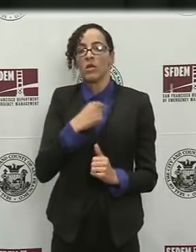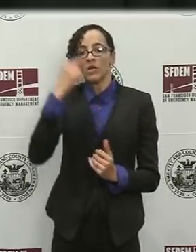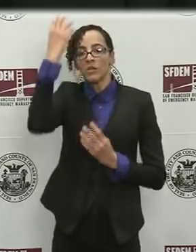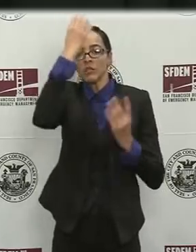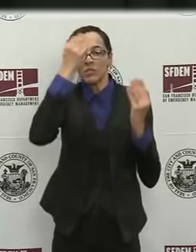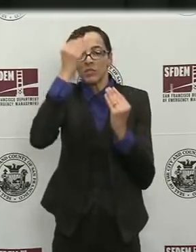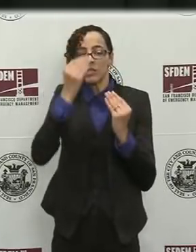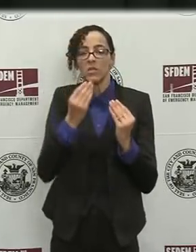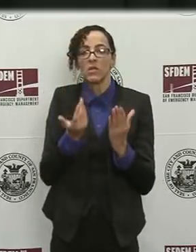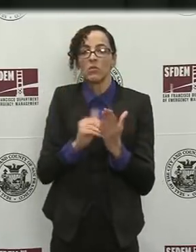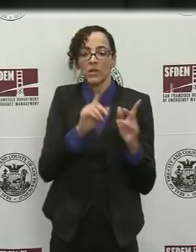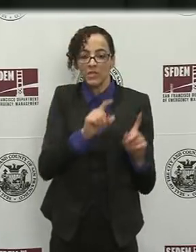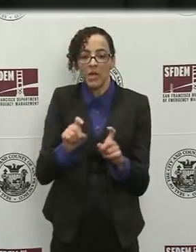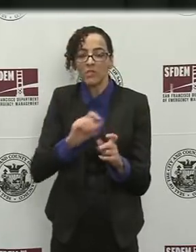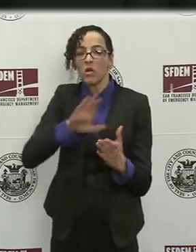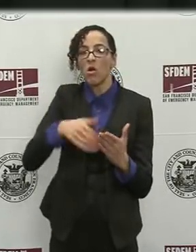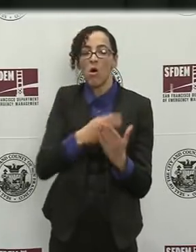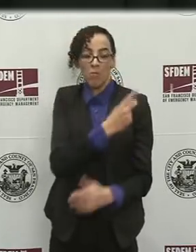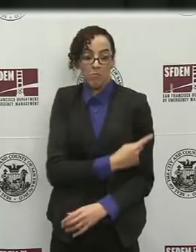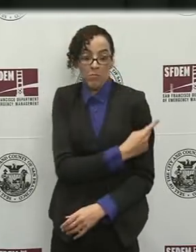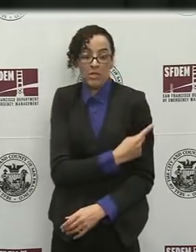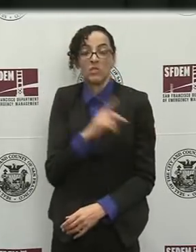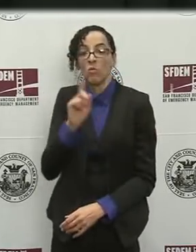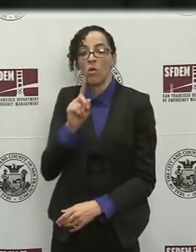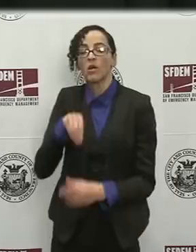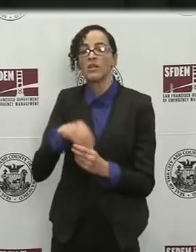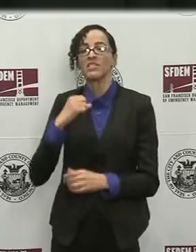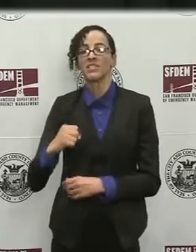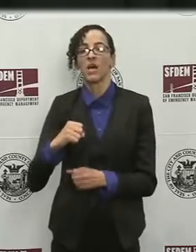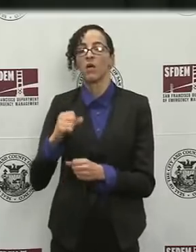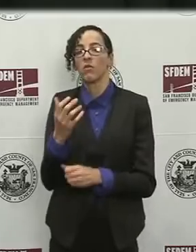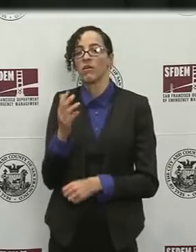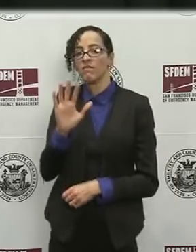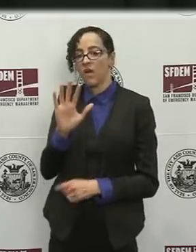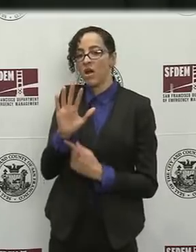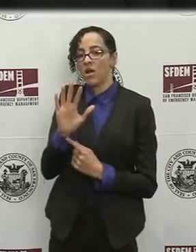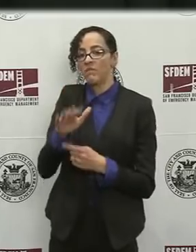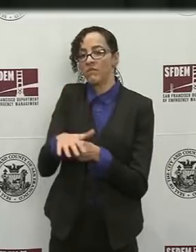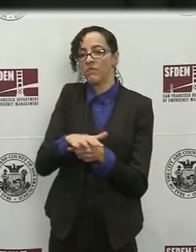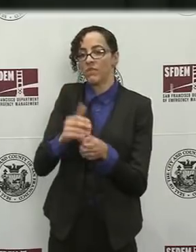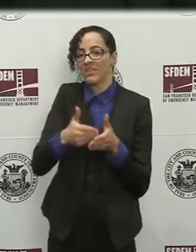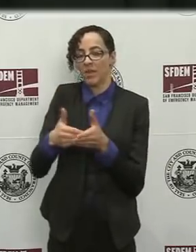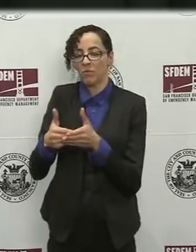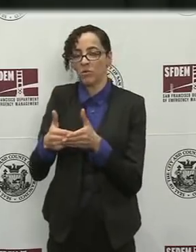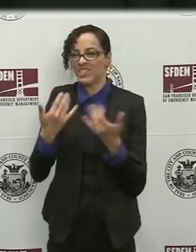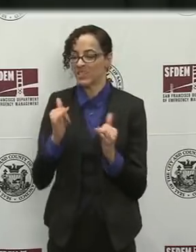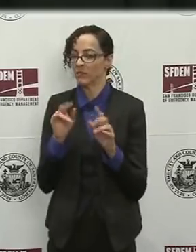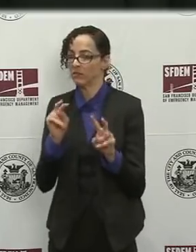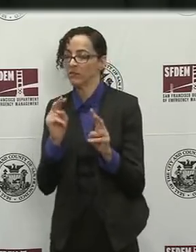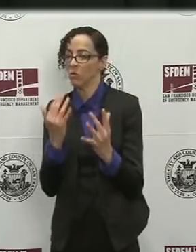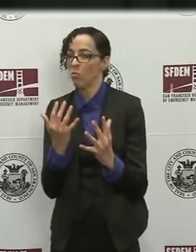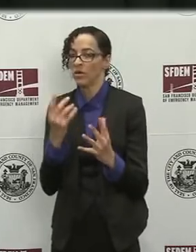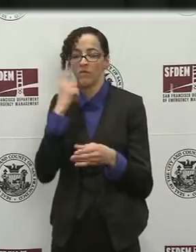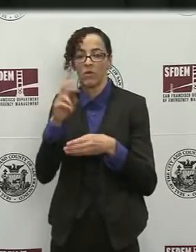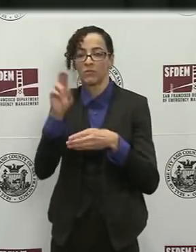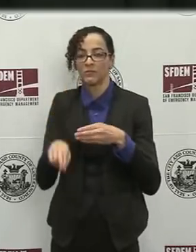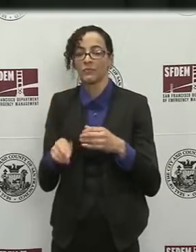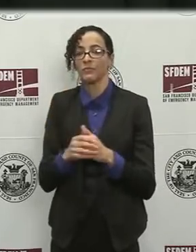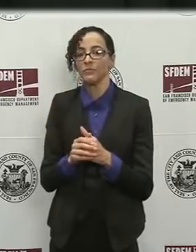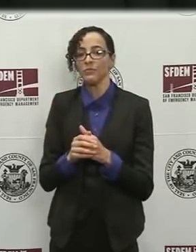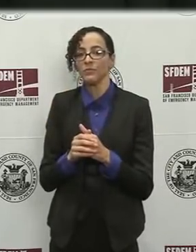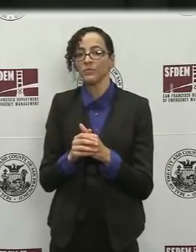on the South 5 neighborhood. Results are pending. The retesting of South